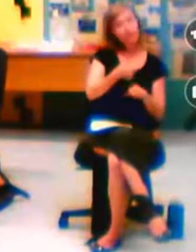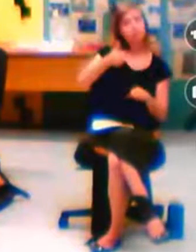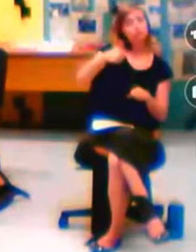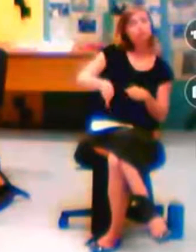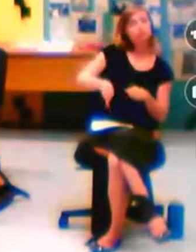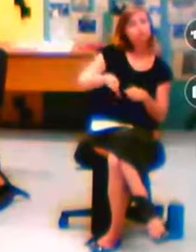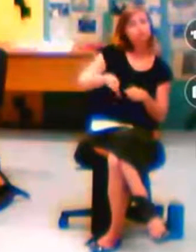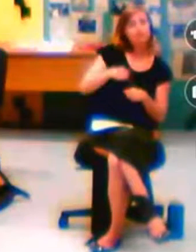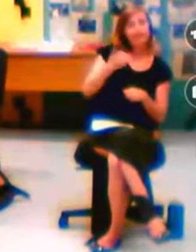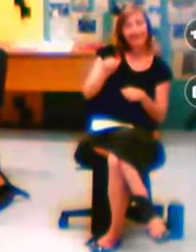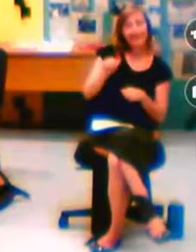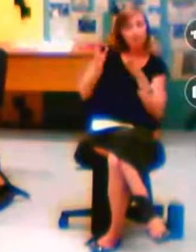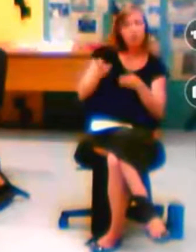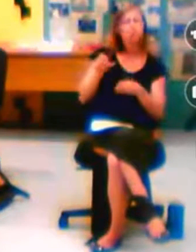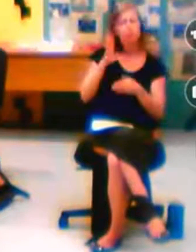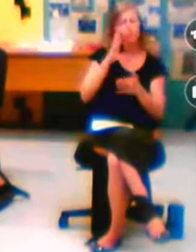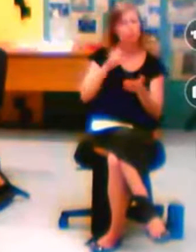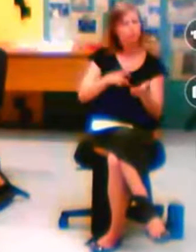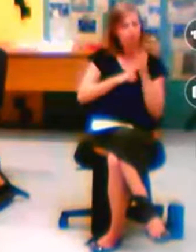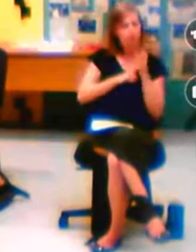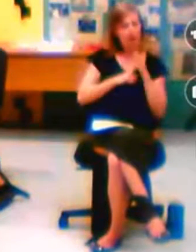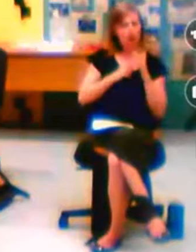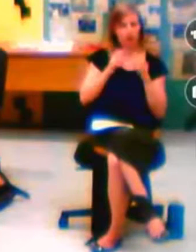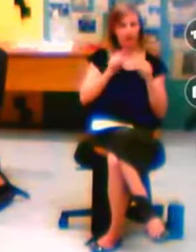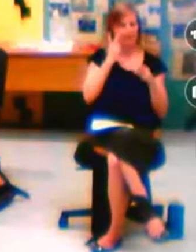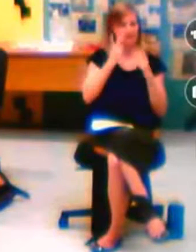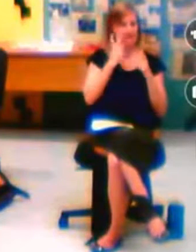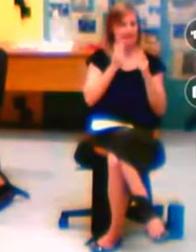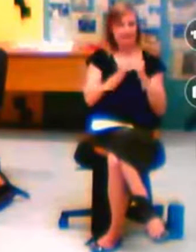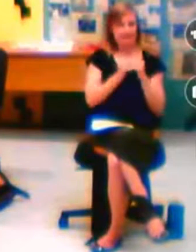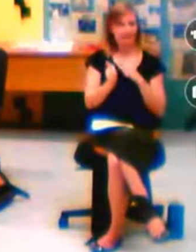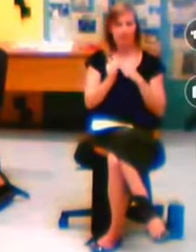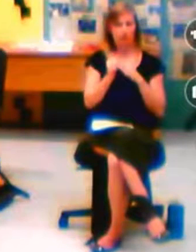physicians under Colorado Care see anyone who